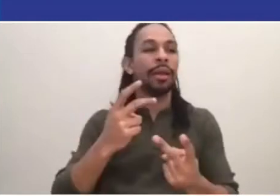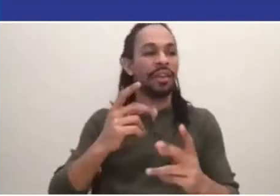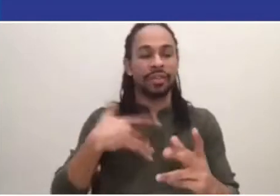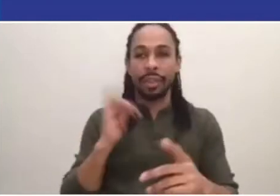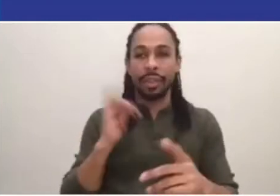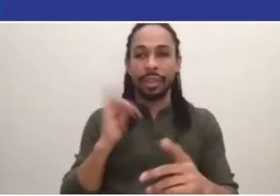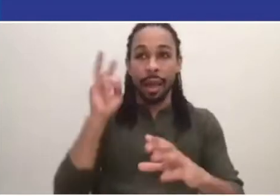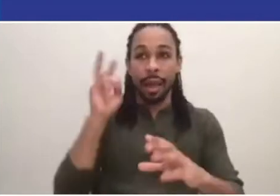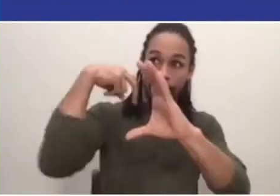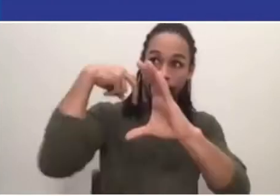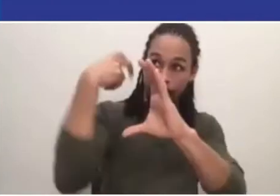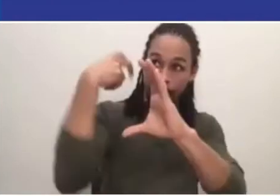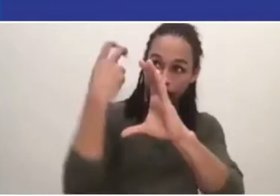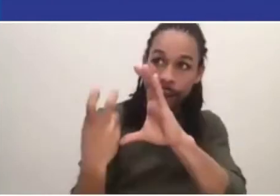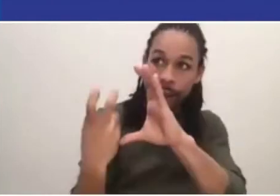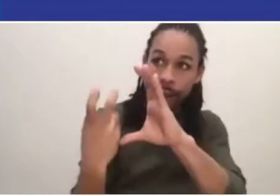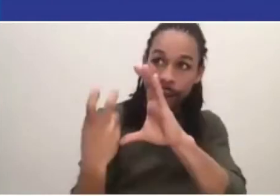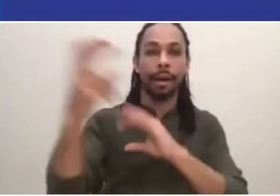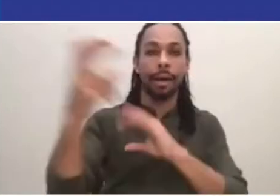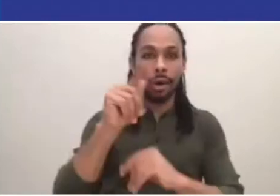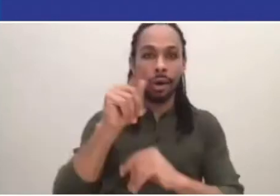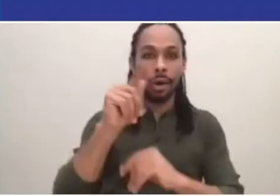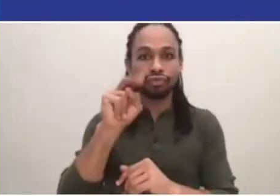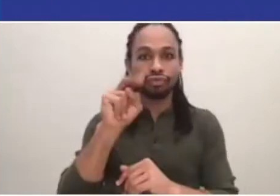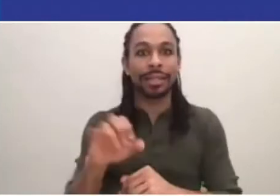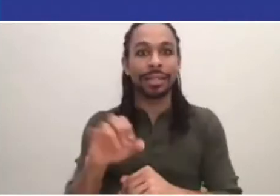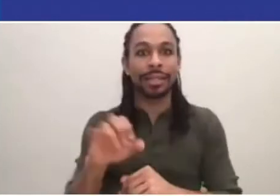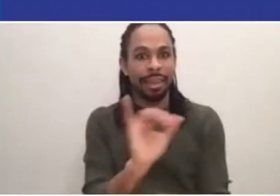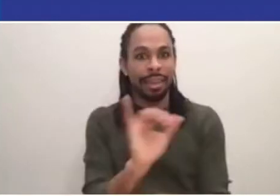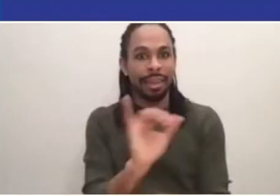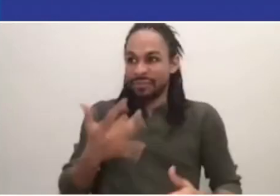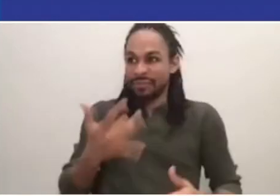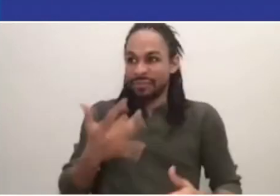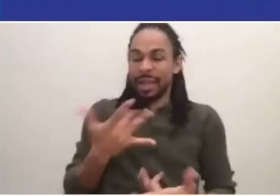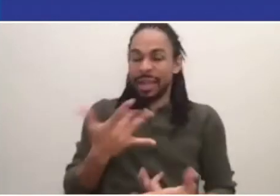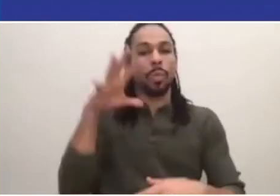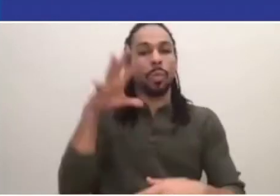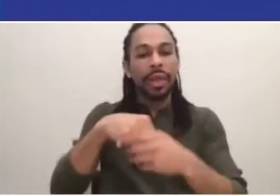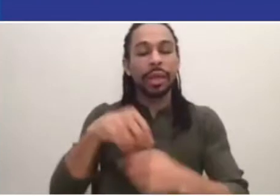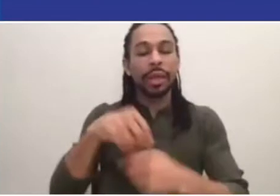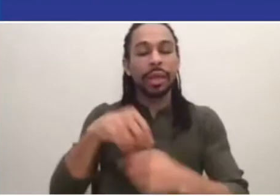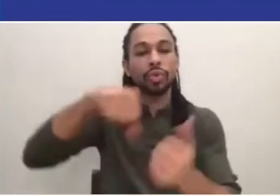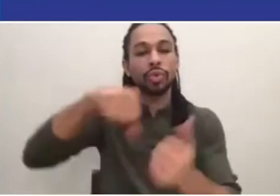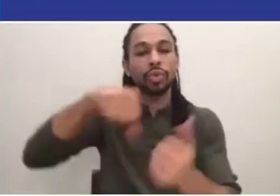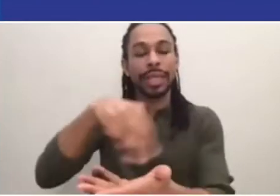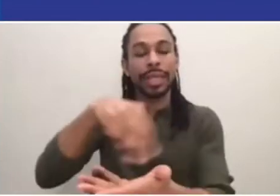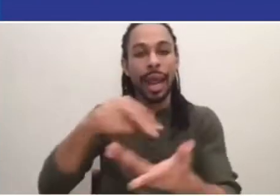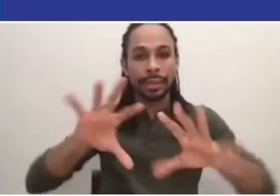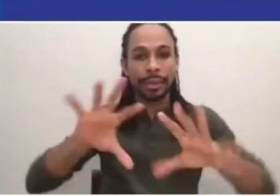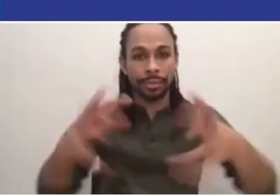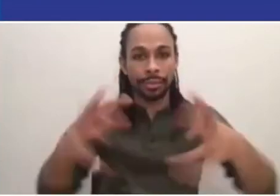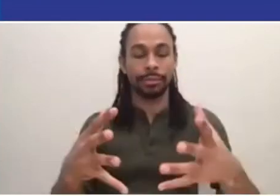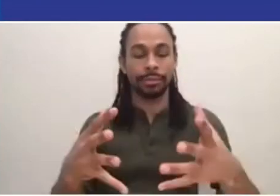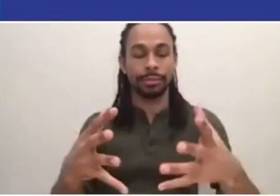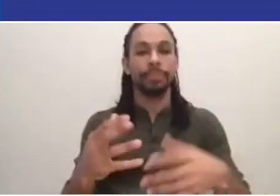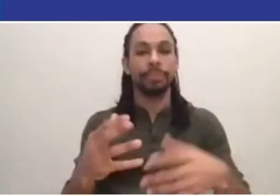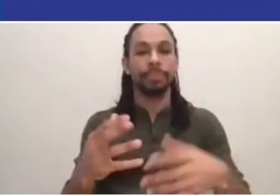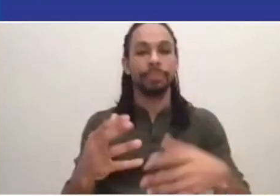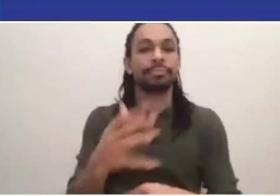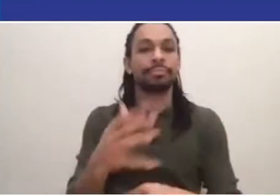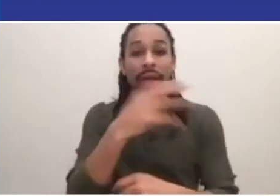dance situation in our own realm of experience. And this is to be expected. The body